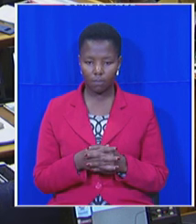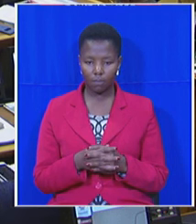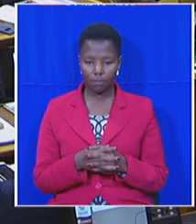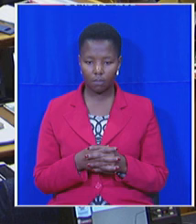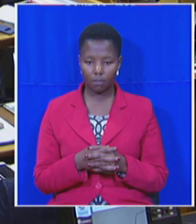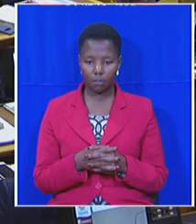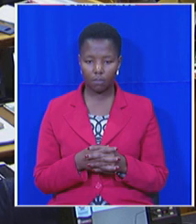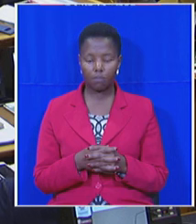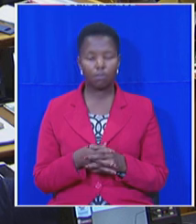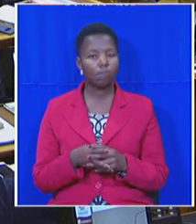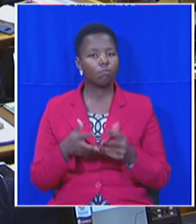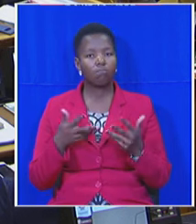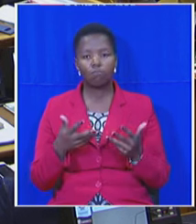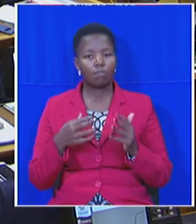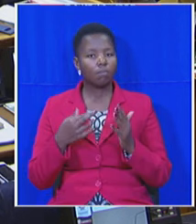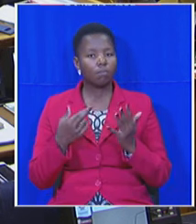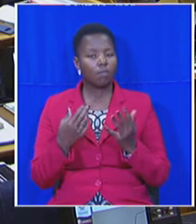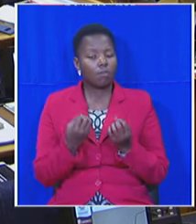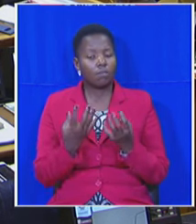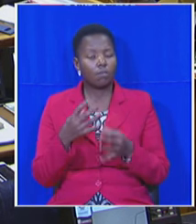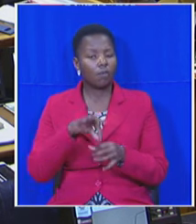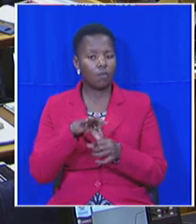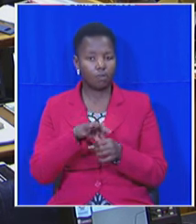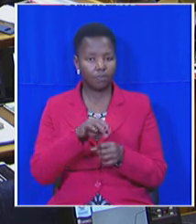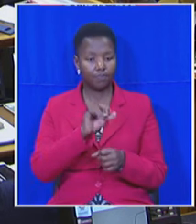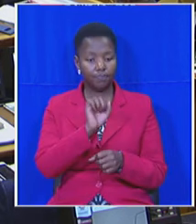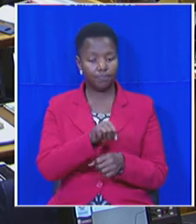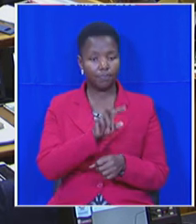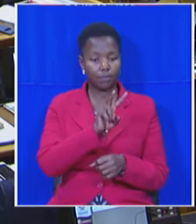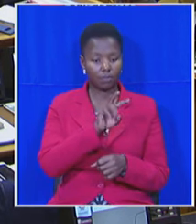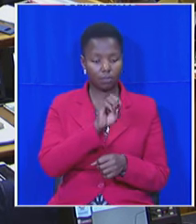The results are as follows. Yes, 200.